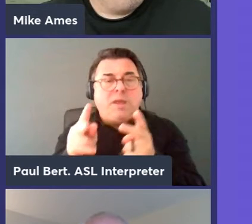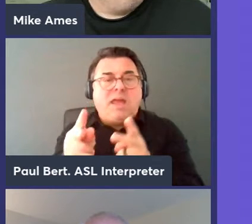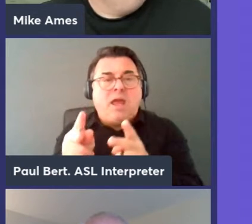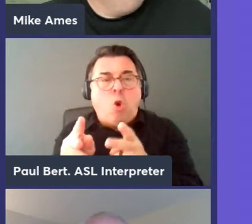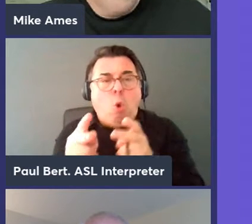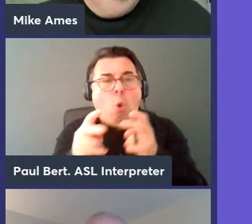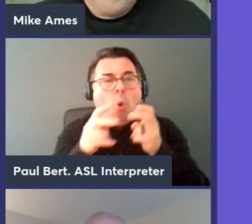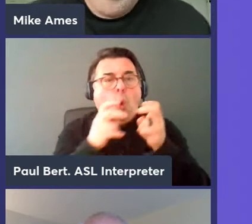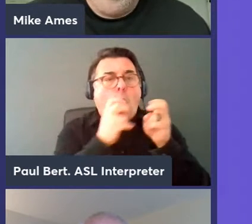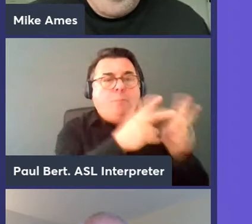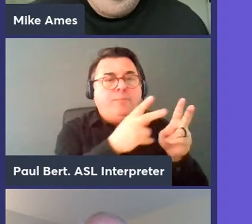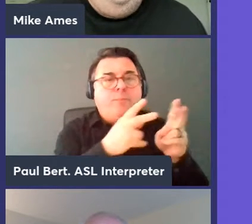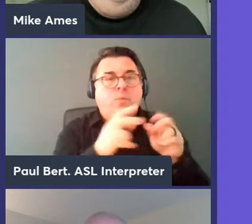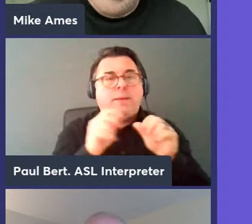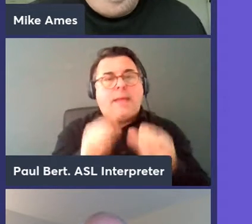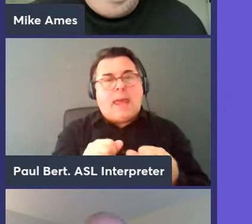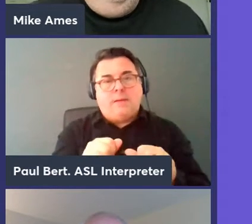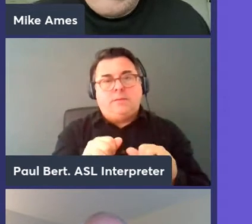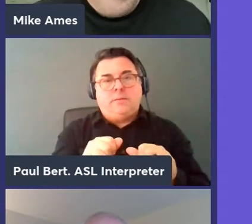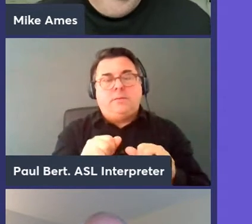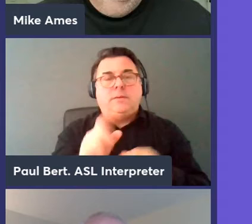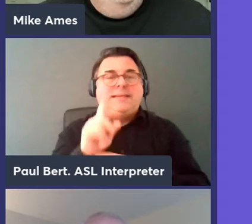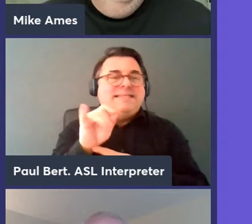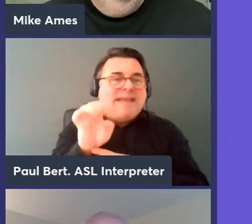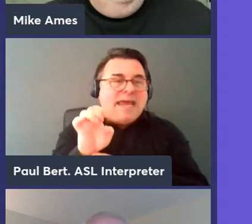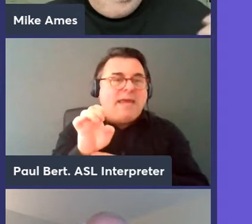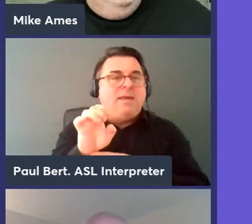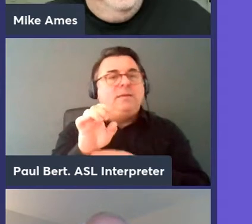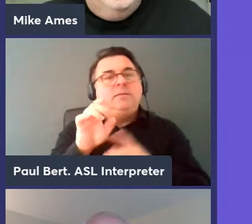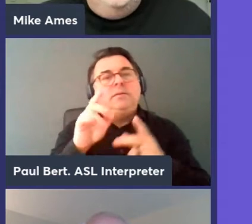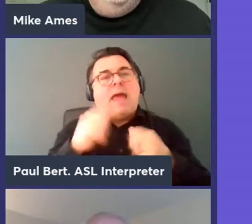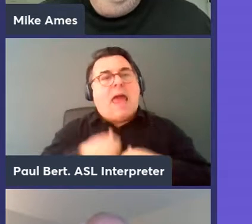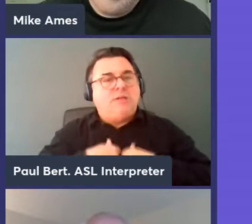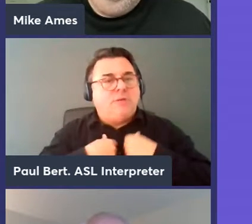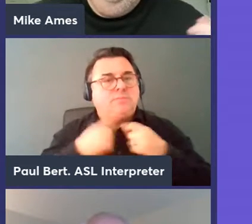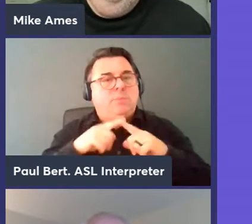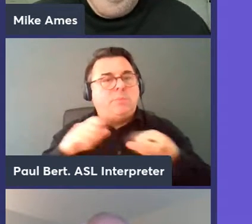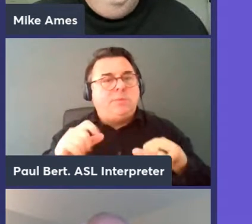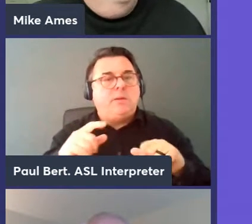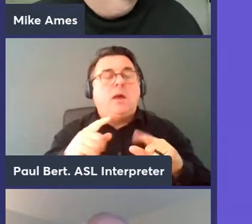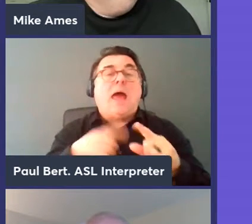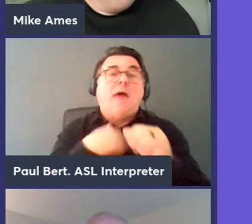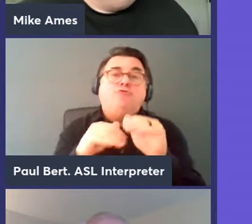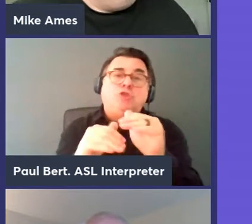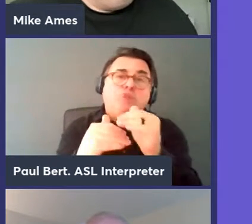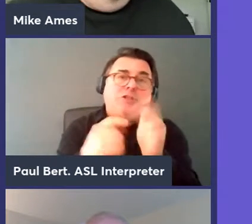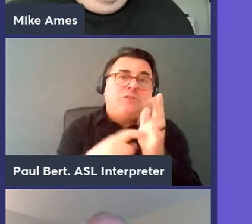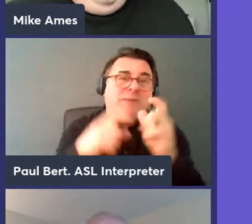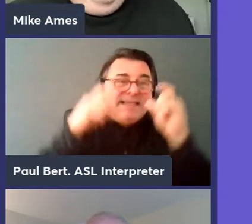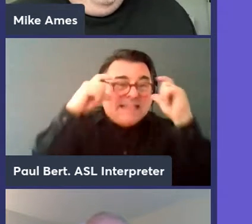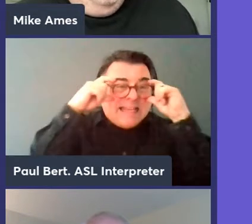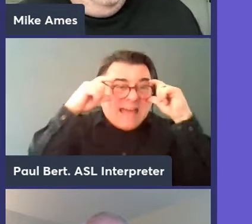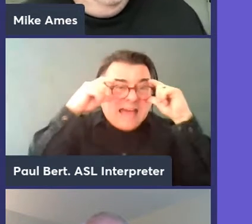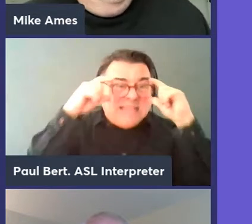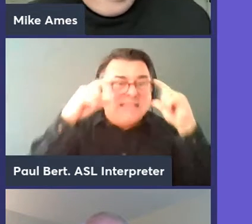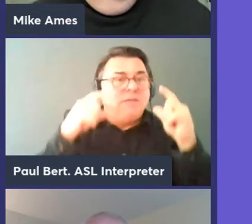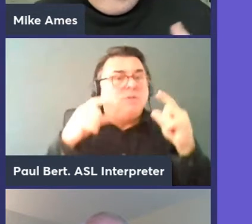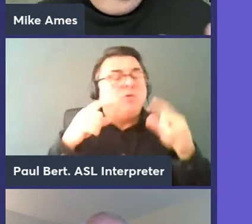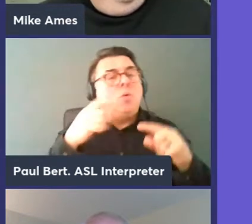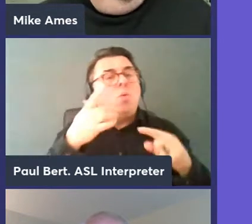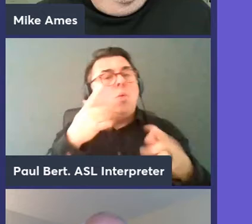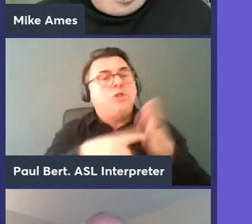driver's license and normalize things like dates and whatnot. So we can say, well, there's restrictions, or, what's the date of